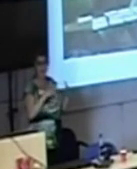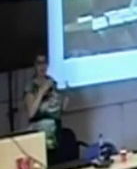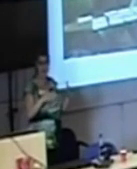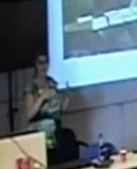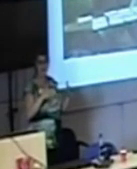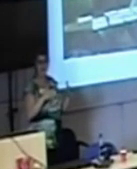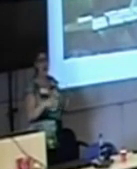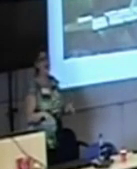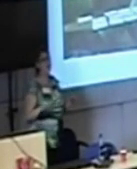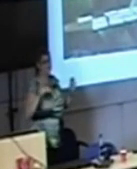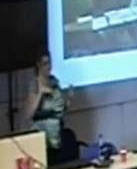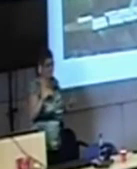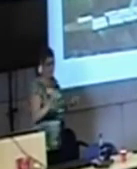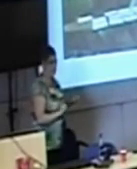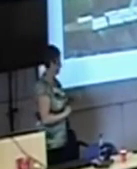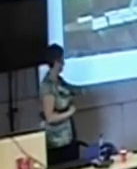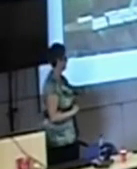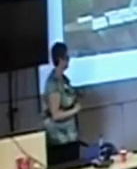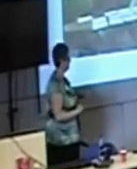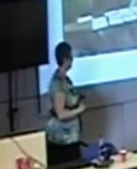and it's not even…